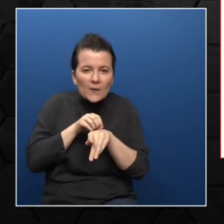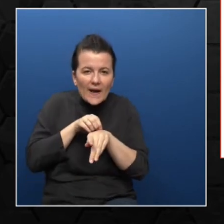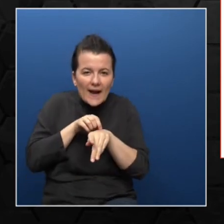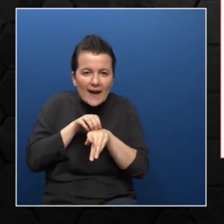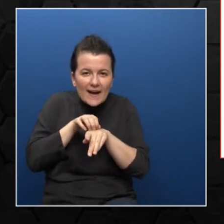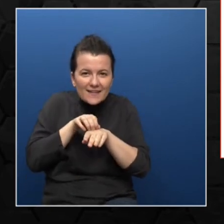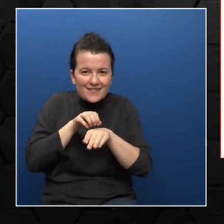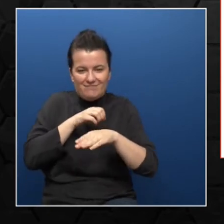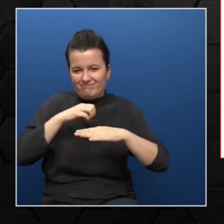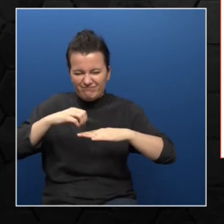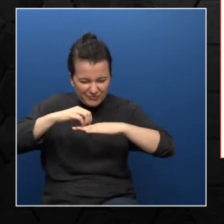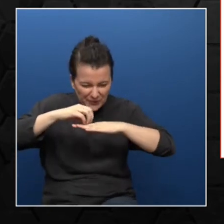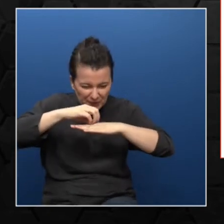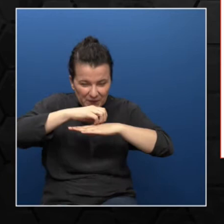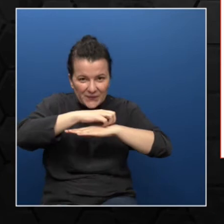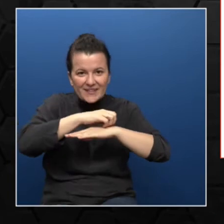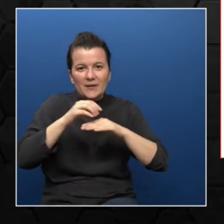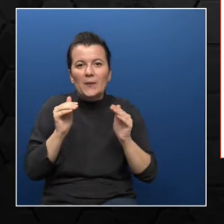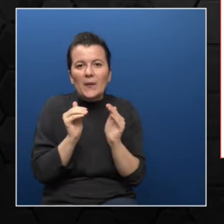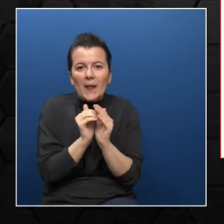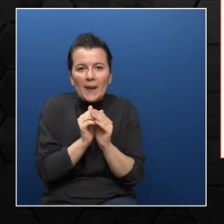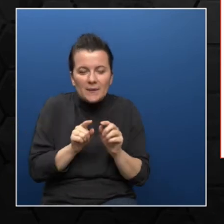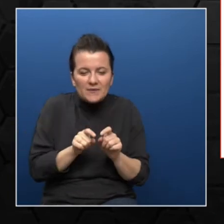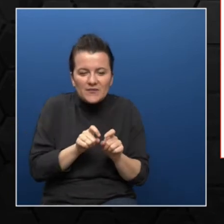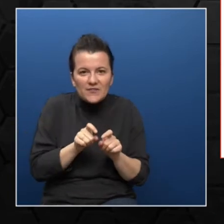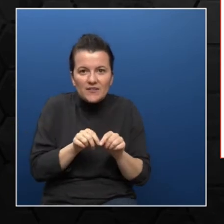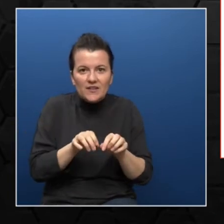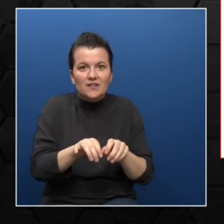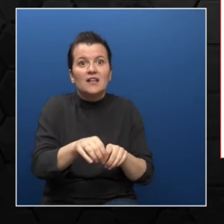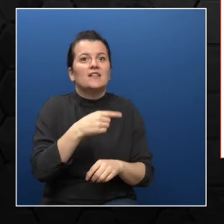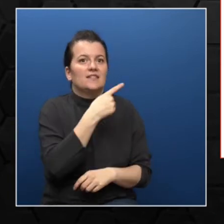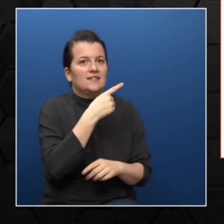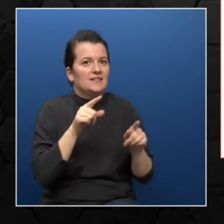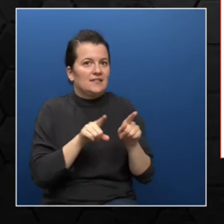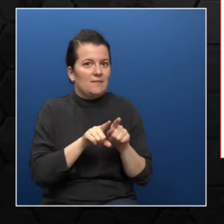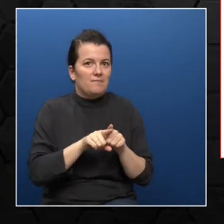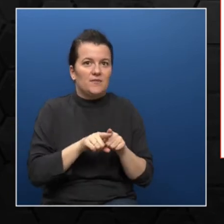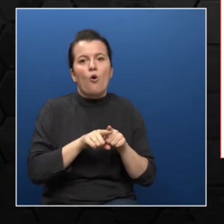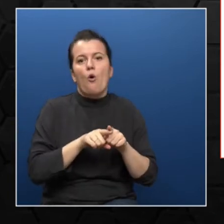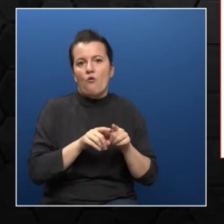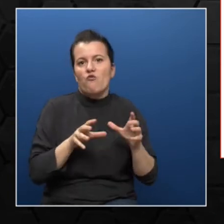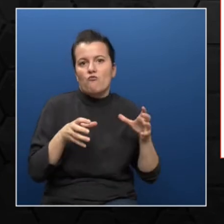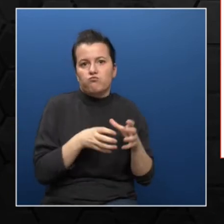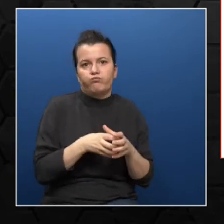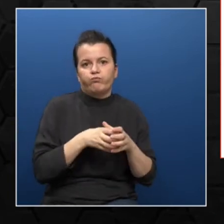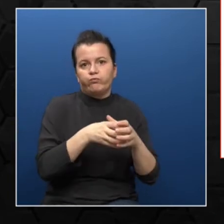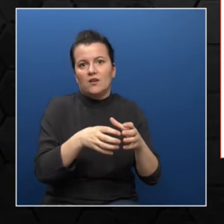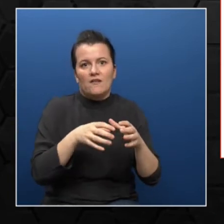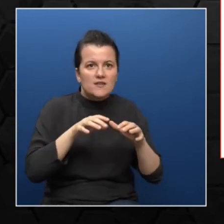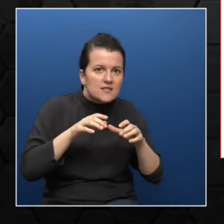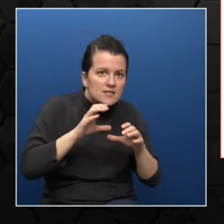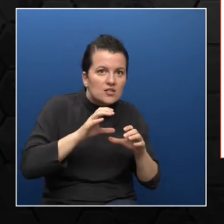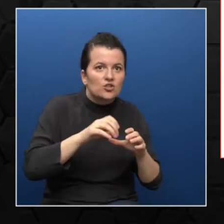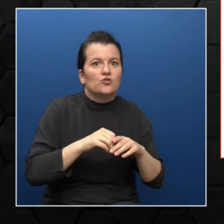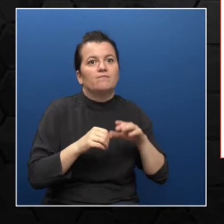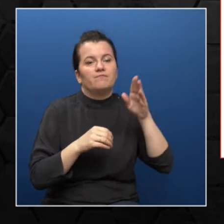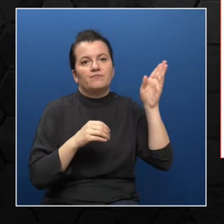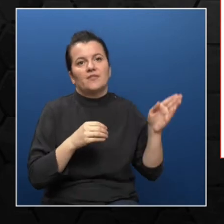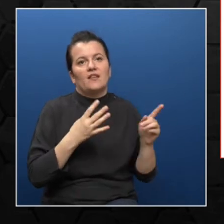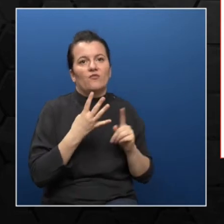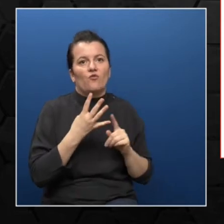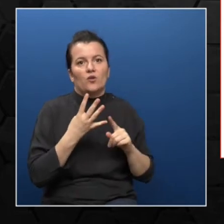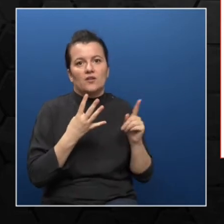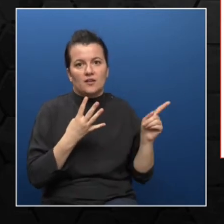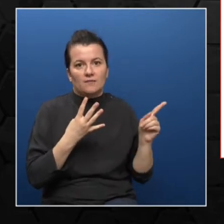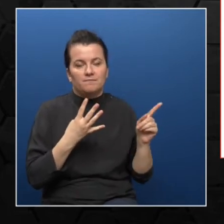swarm optimization and water wave optimization as the two algorithms. So particle swarm optimization